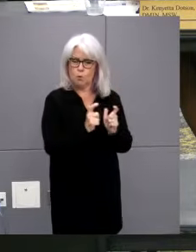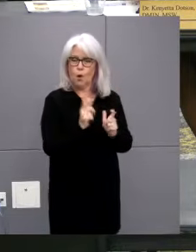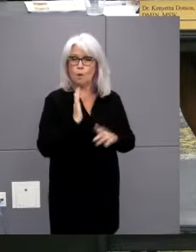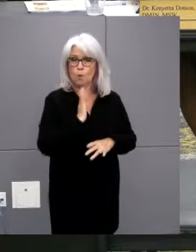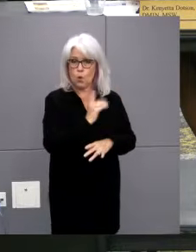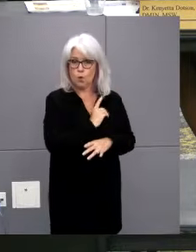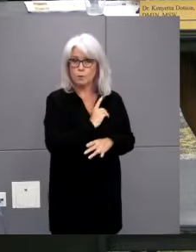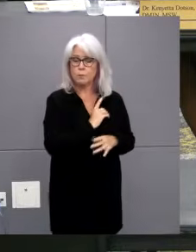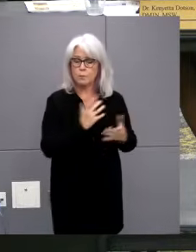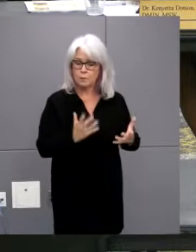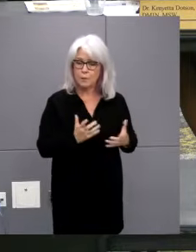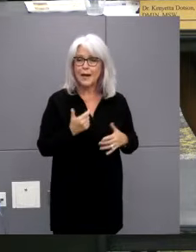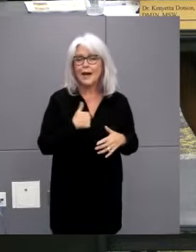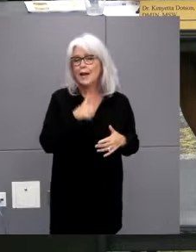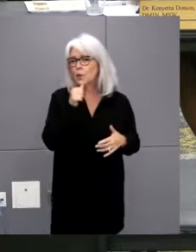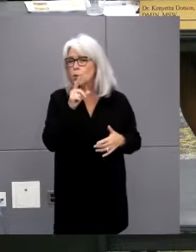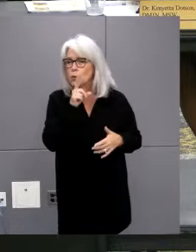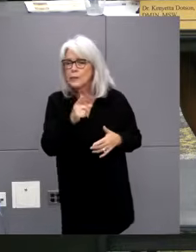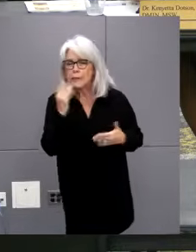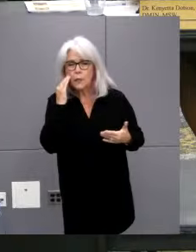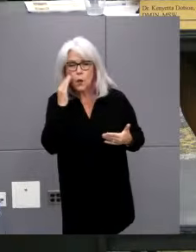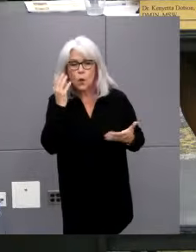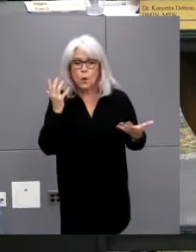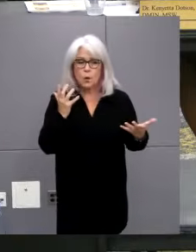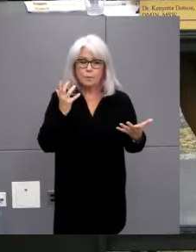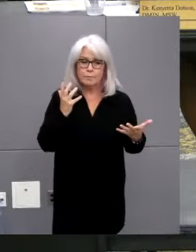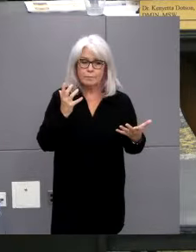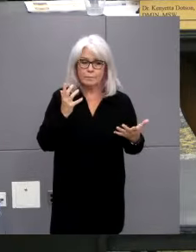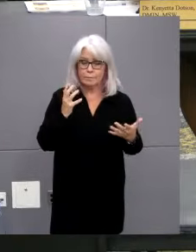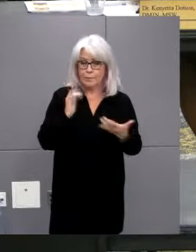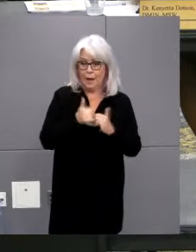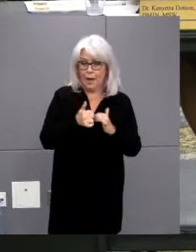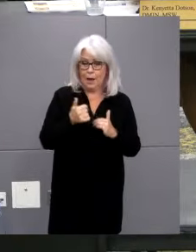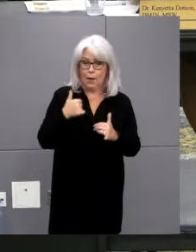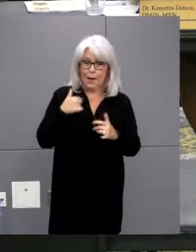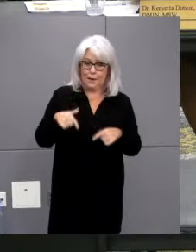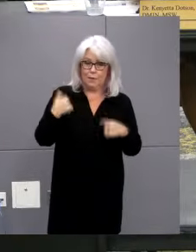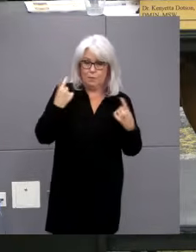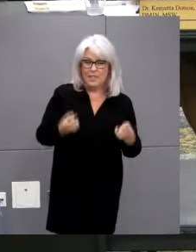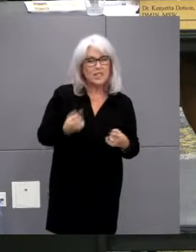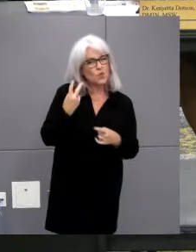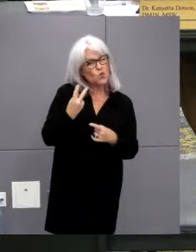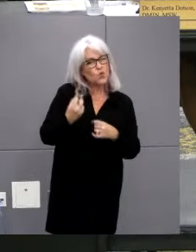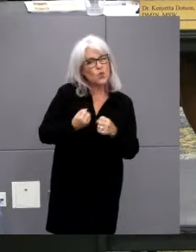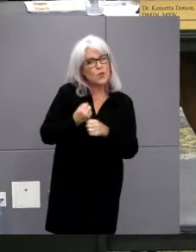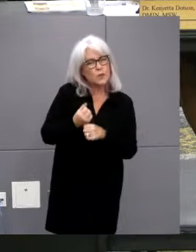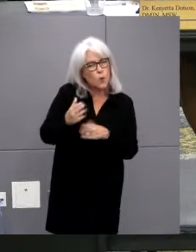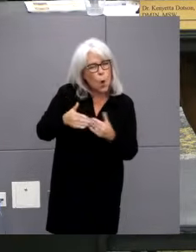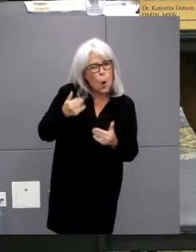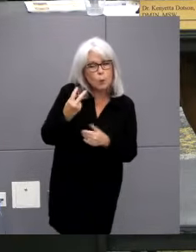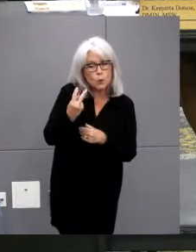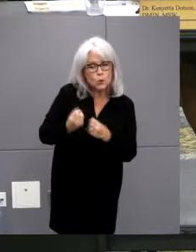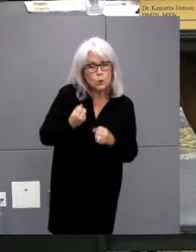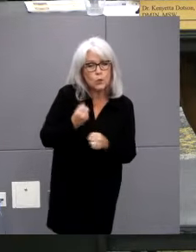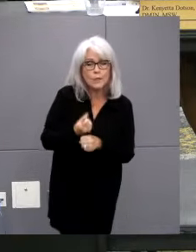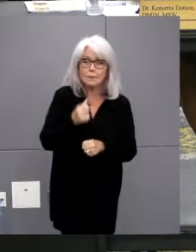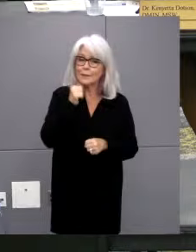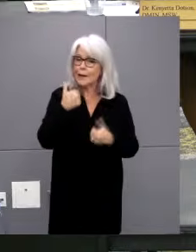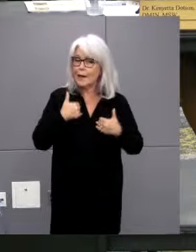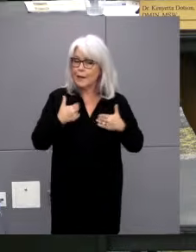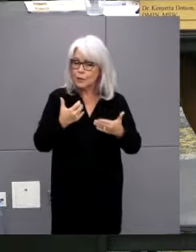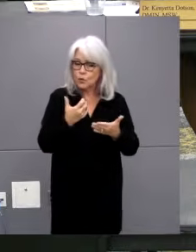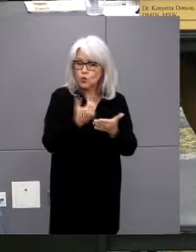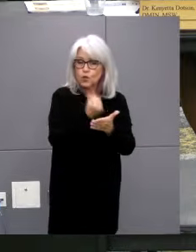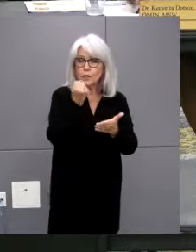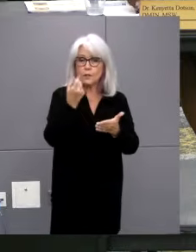And I'm not quite sure, you know, with my term of being here for almost 2 years, not quite just yet, but I haven't had the opportunity of going